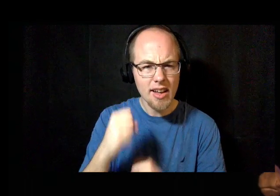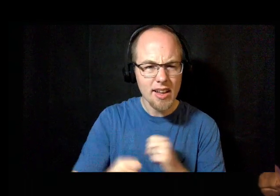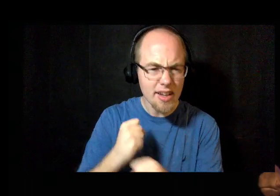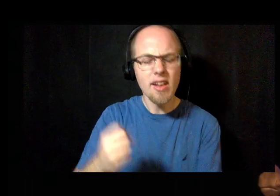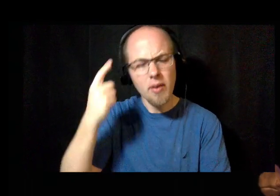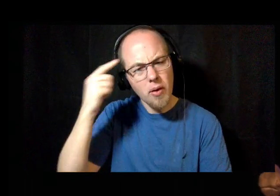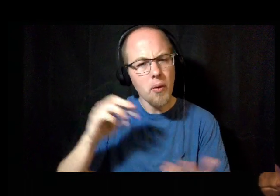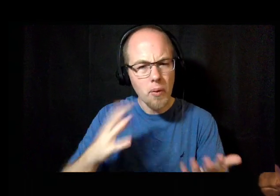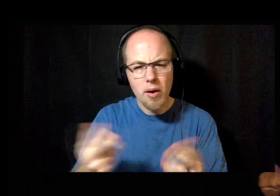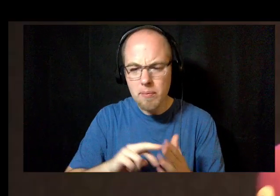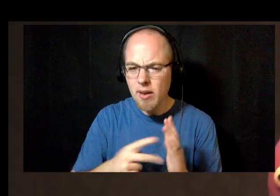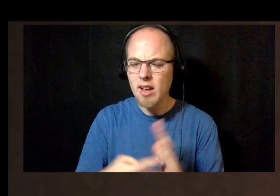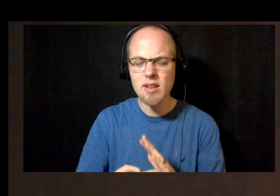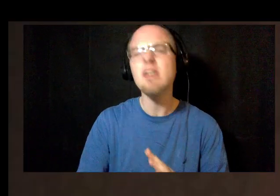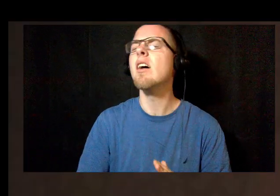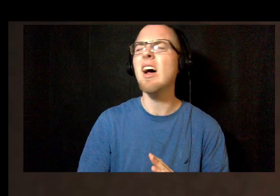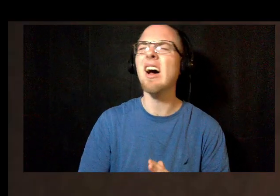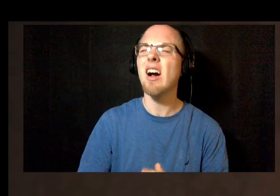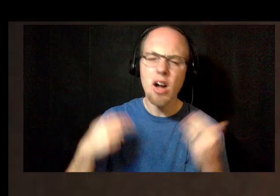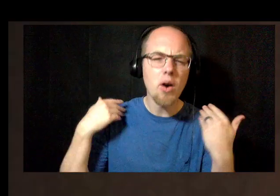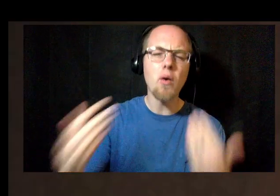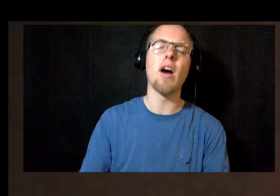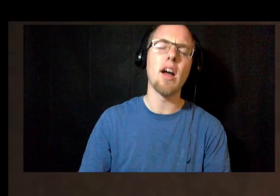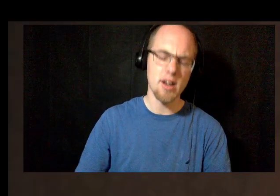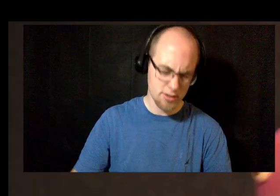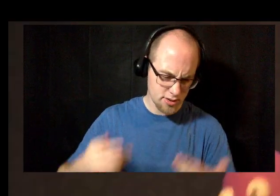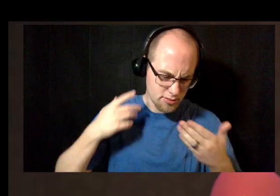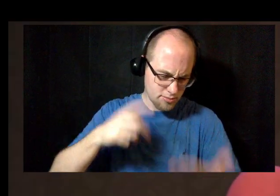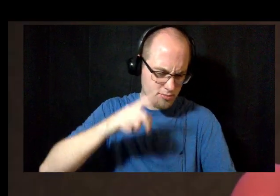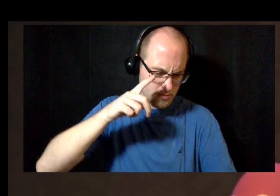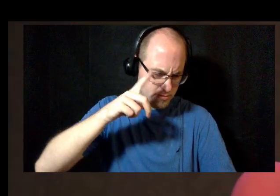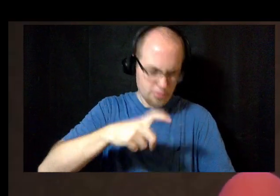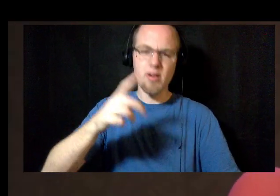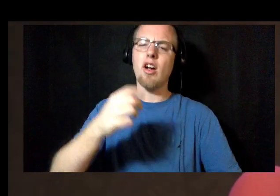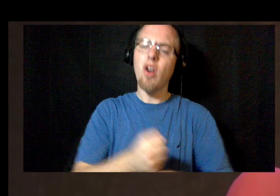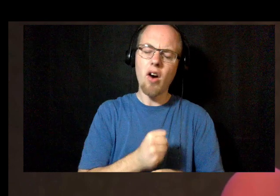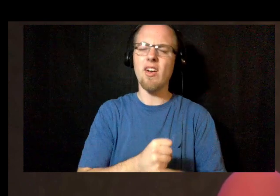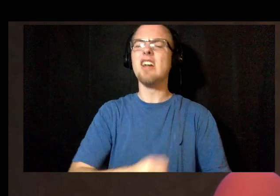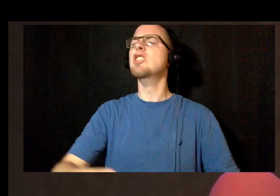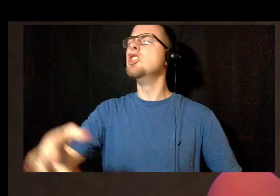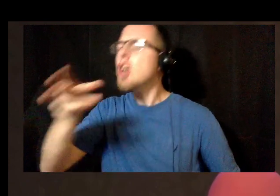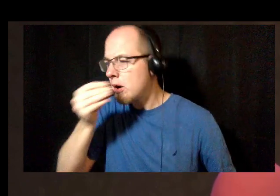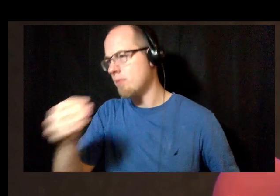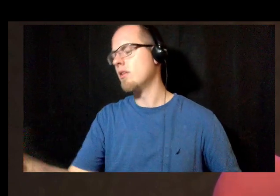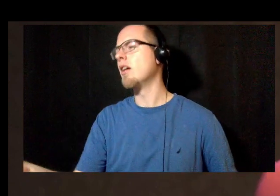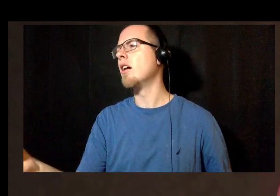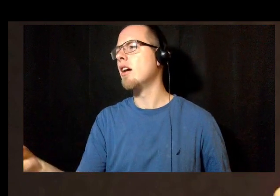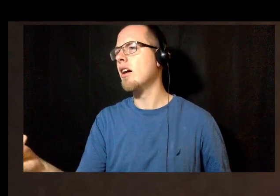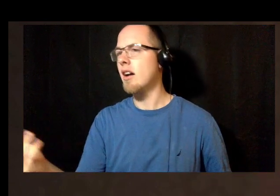then, go back to taking photos of the froth on your coffee and shut the fuck up.